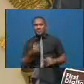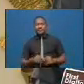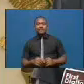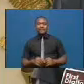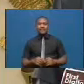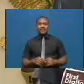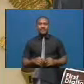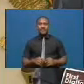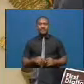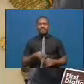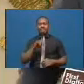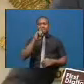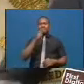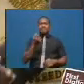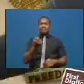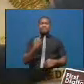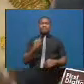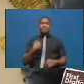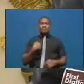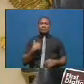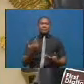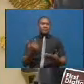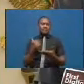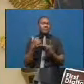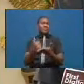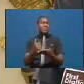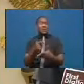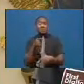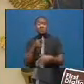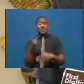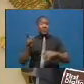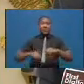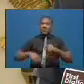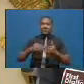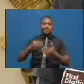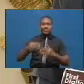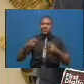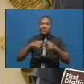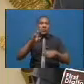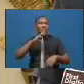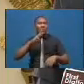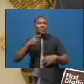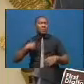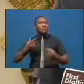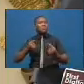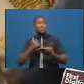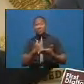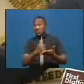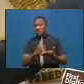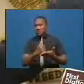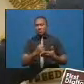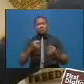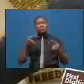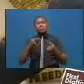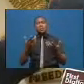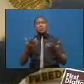And then you ask yourself, how do you help those who cannot afford to be able to access the services? At what